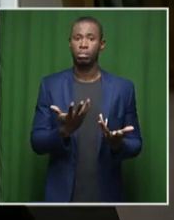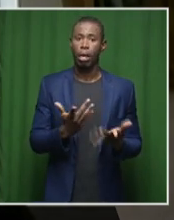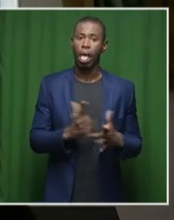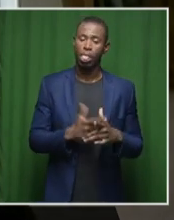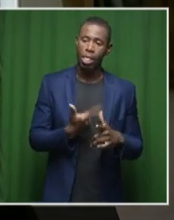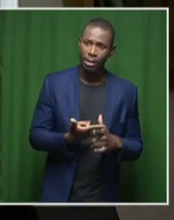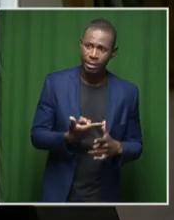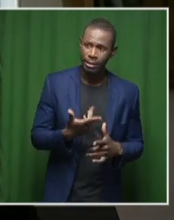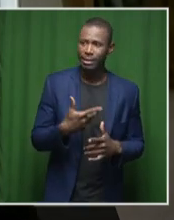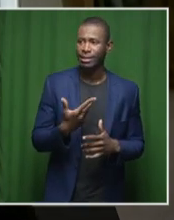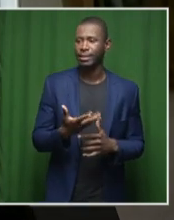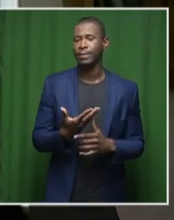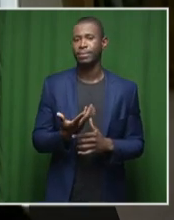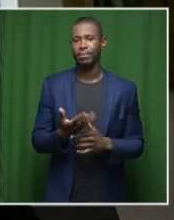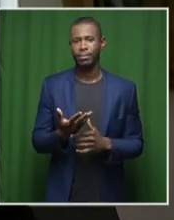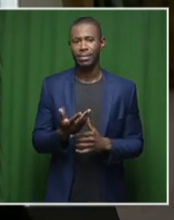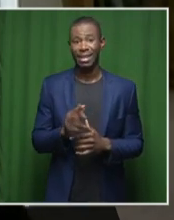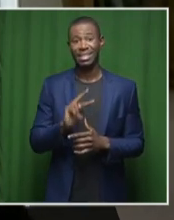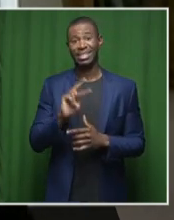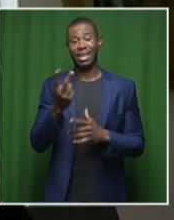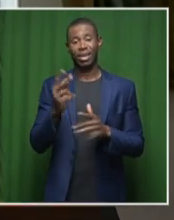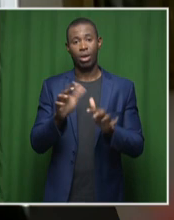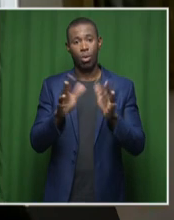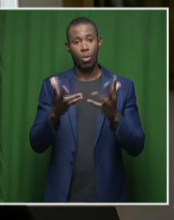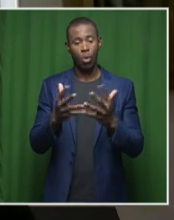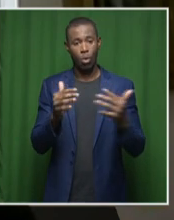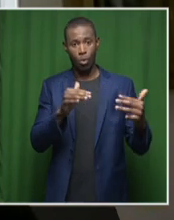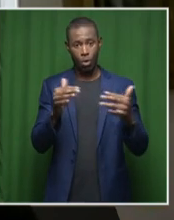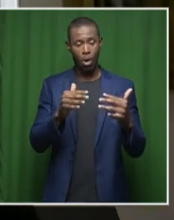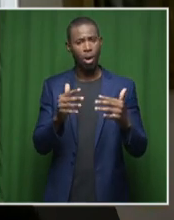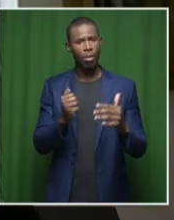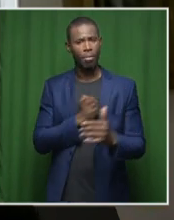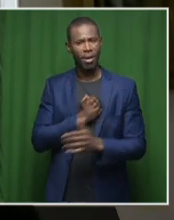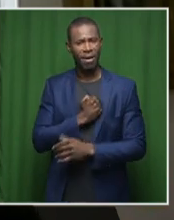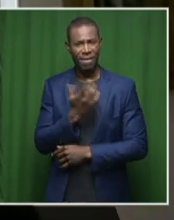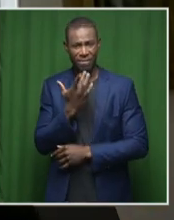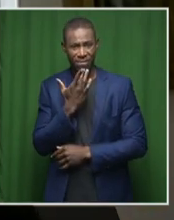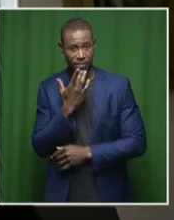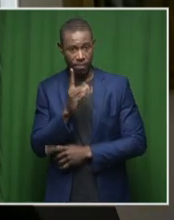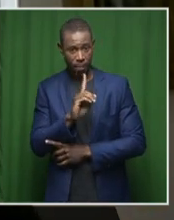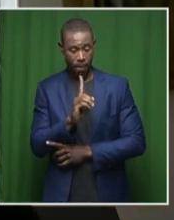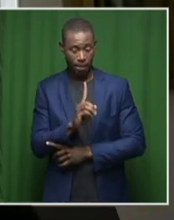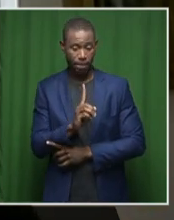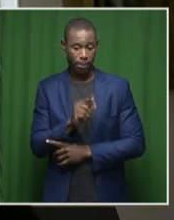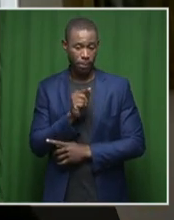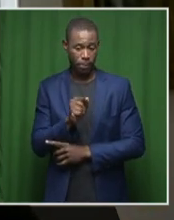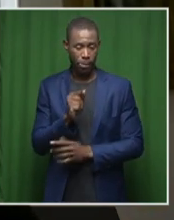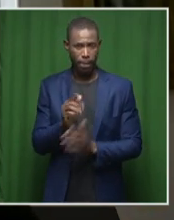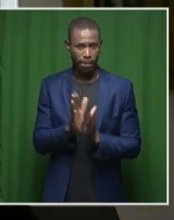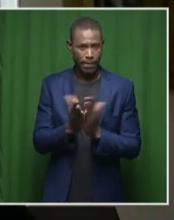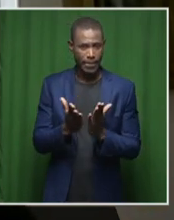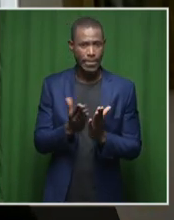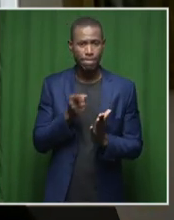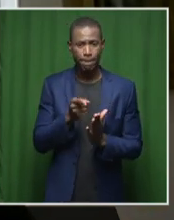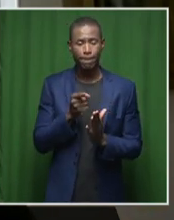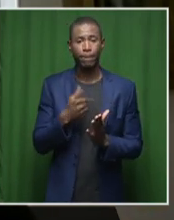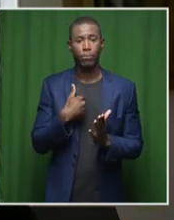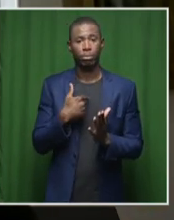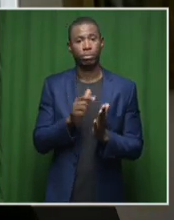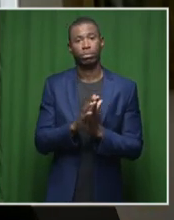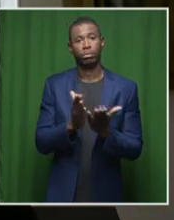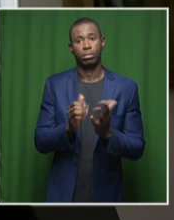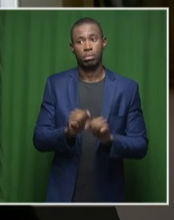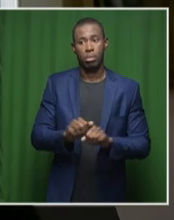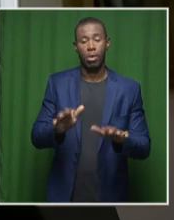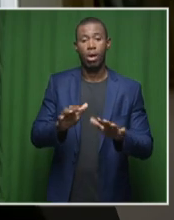know, the Second World War, one of my favorites, I think, that comes out in this book, and that's not as a lot has really been written about